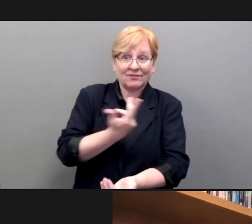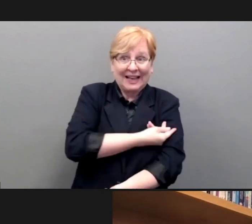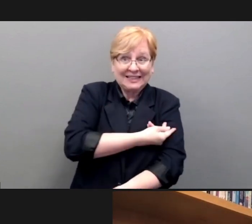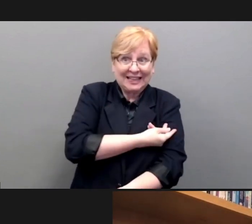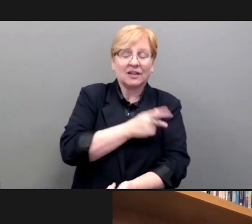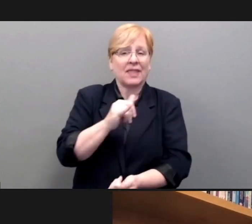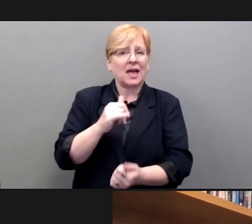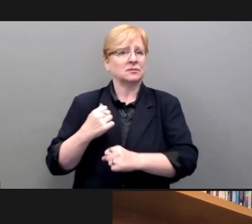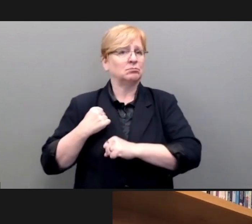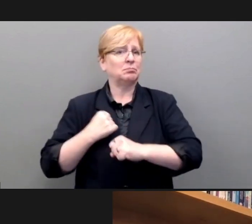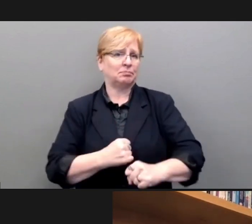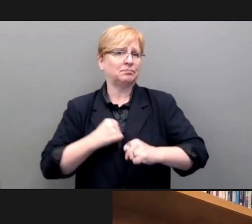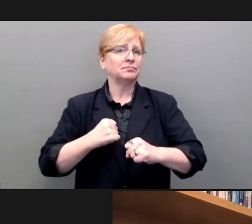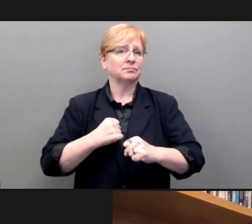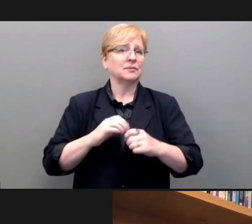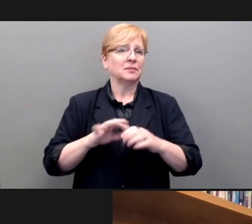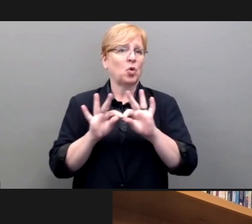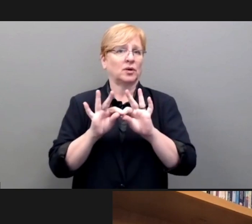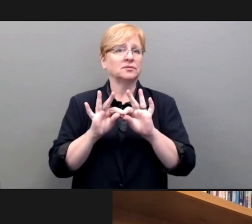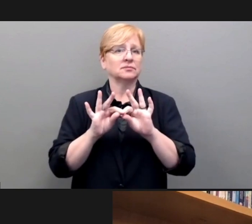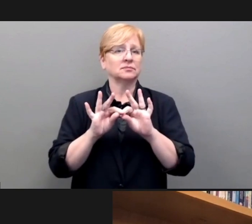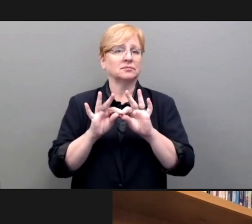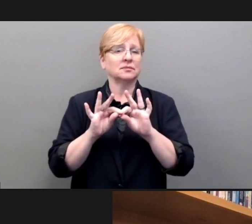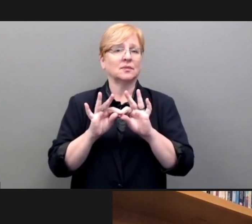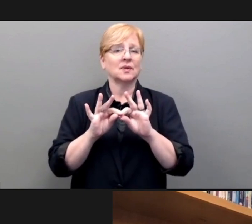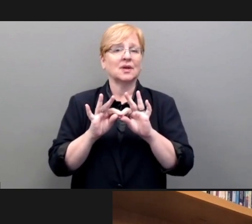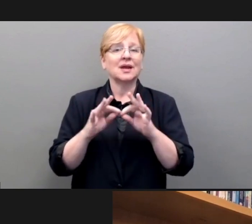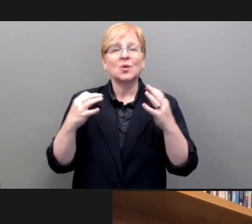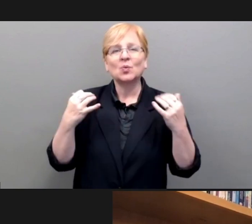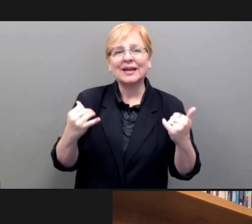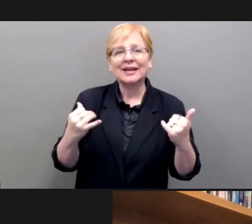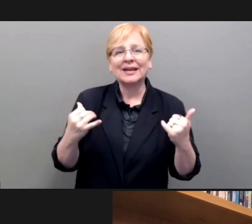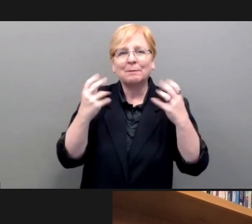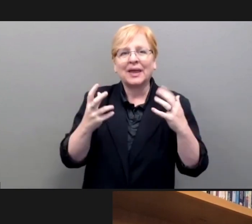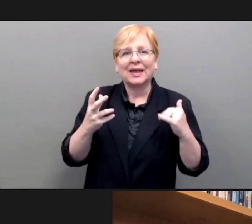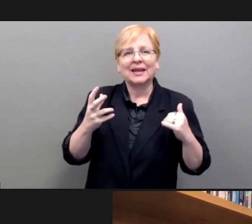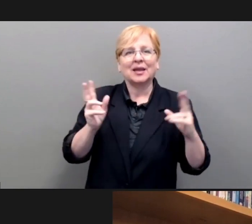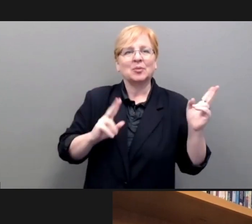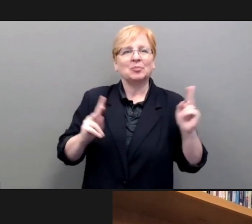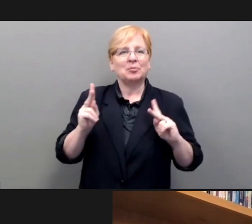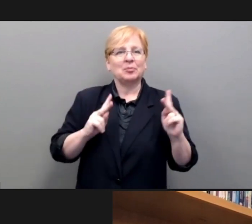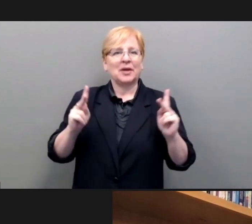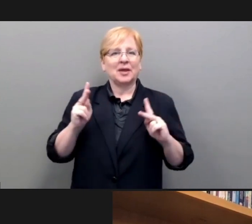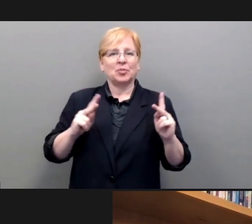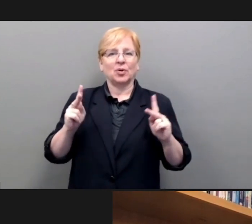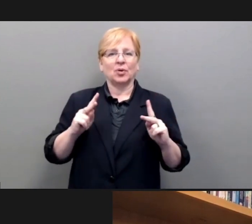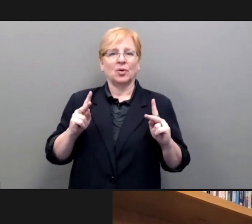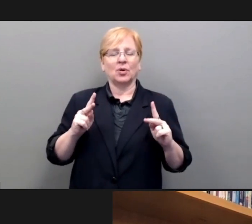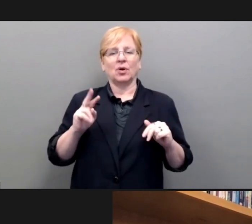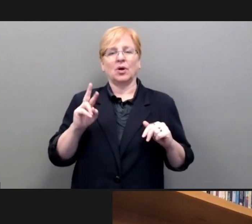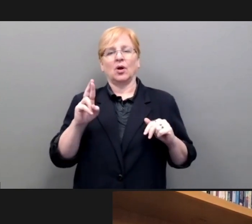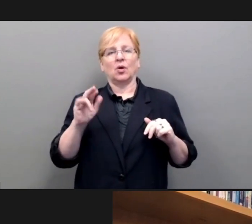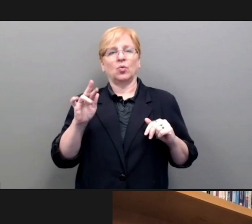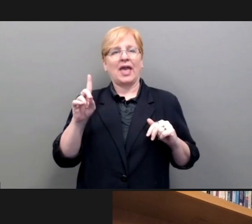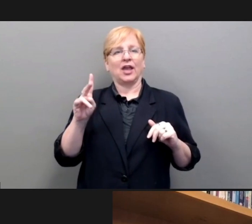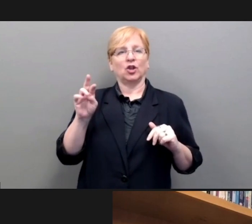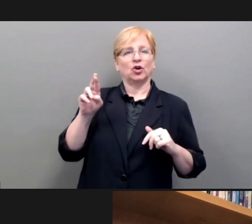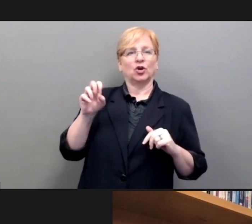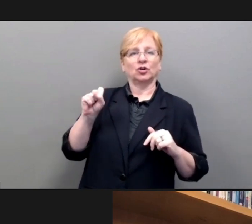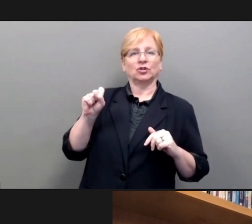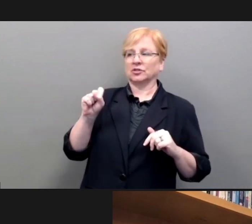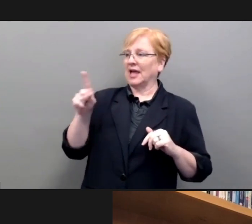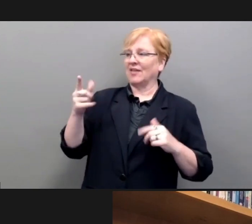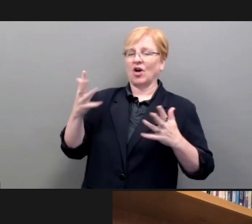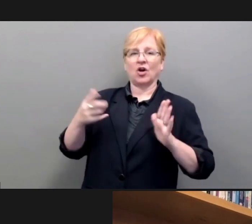components. There are lots of now private sector folks, not the least of which Raiders have made it really clear that you have to show proof